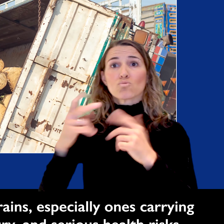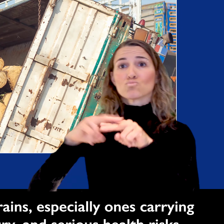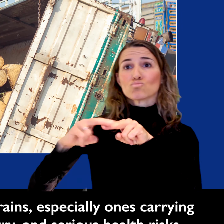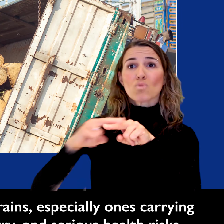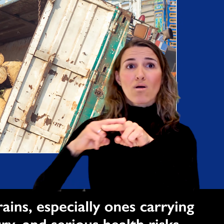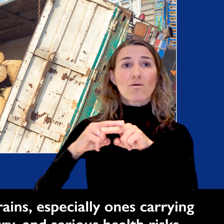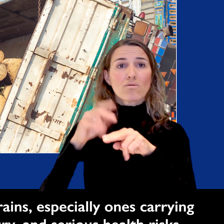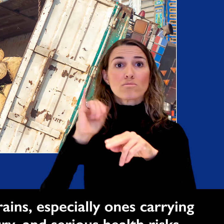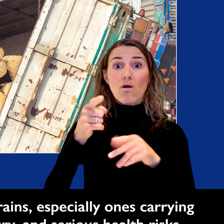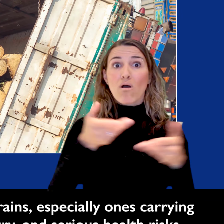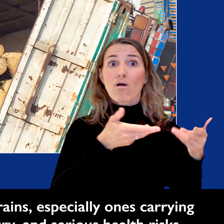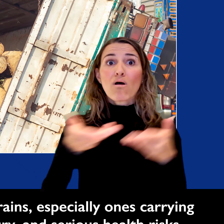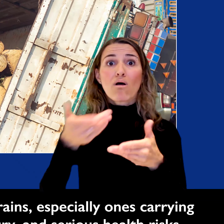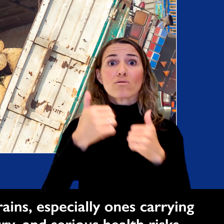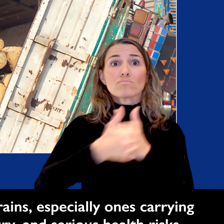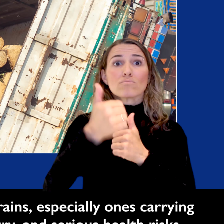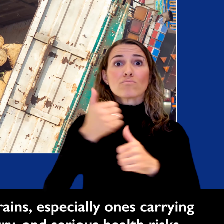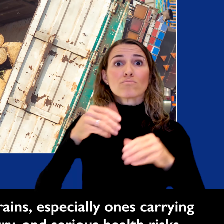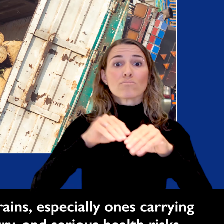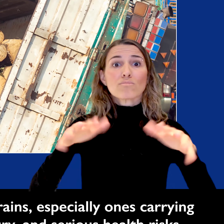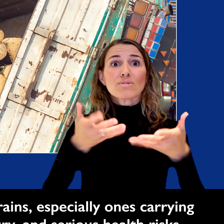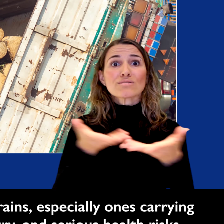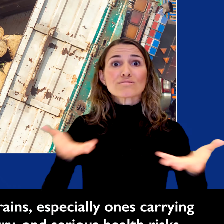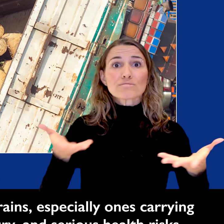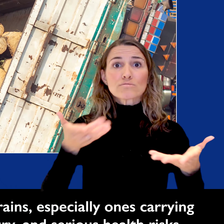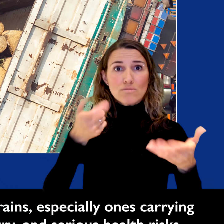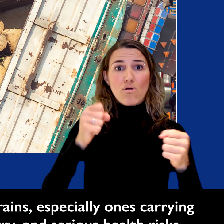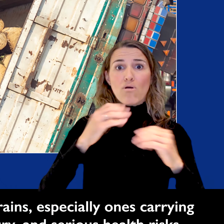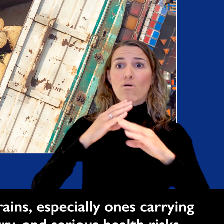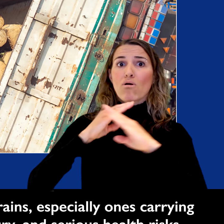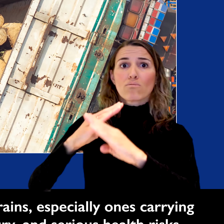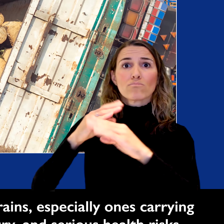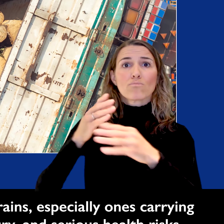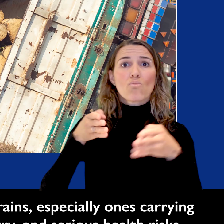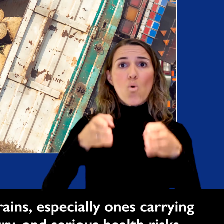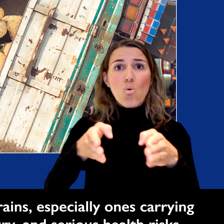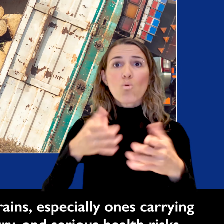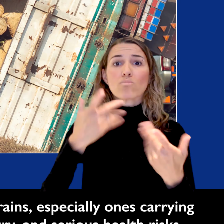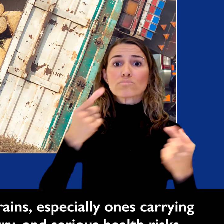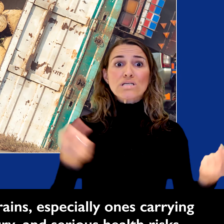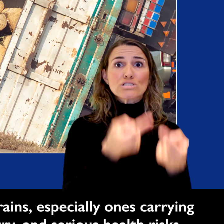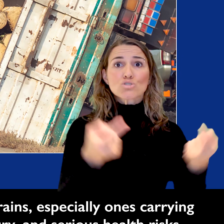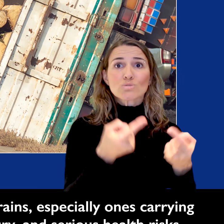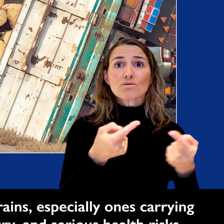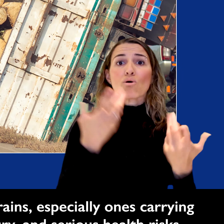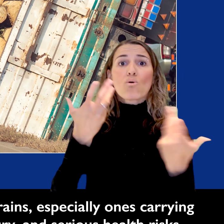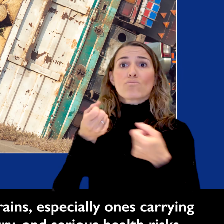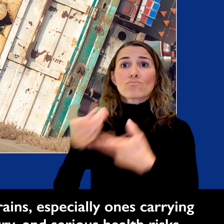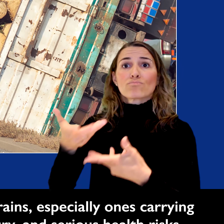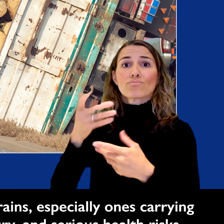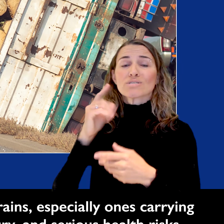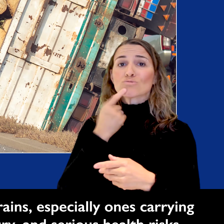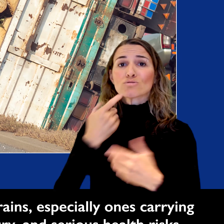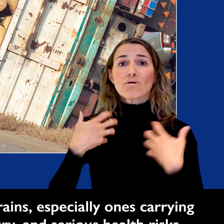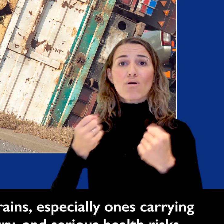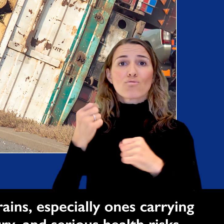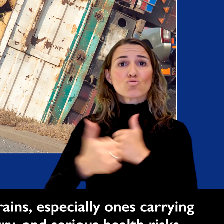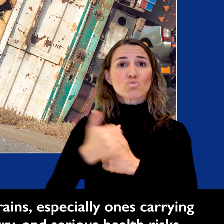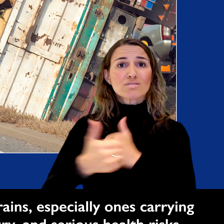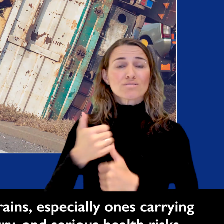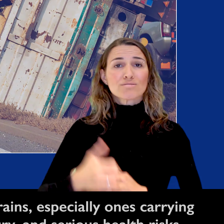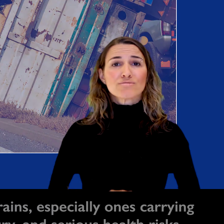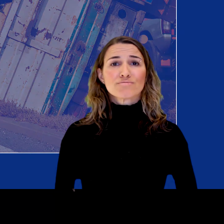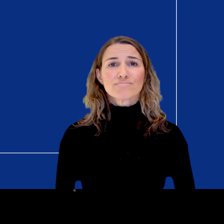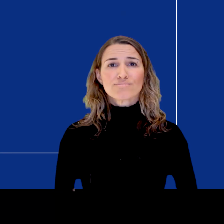involving trucks or trains, especially ones carrying hazardous material, can cause road closures, injury, and serious